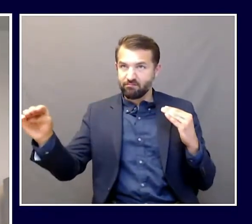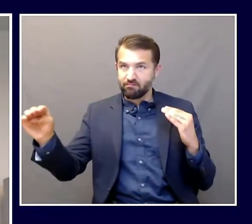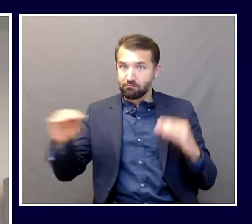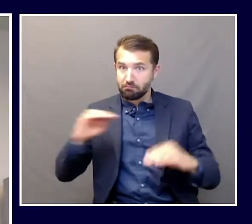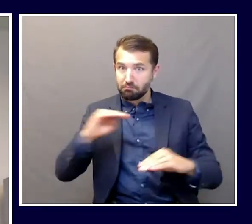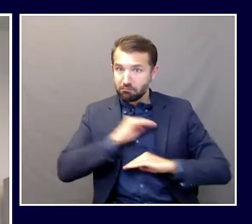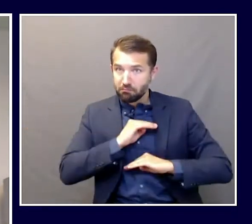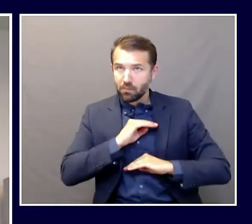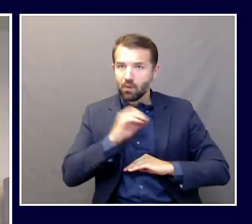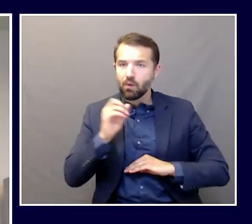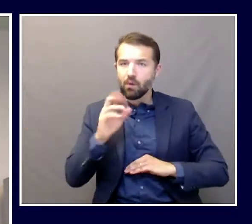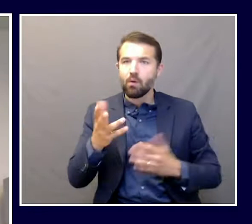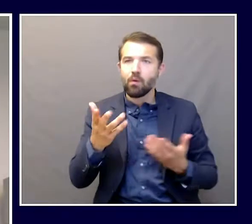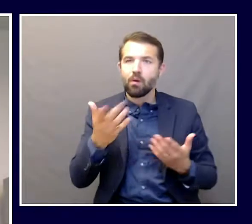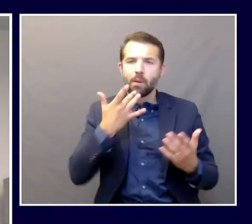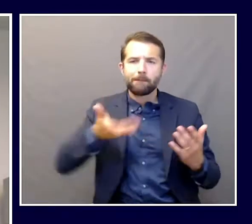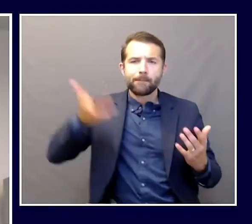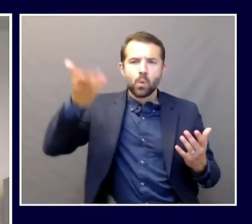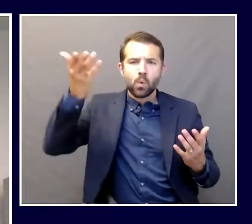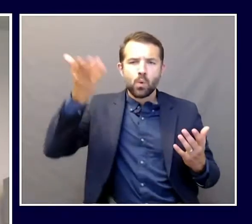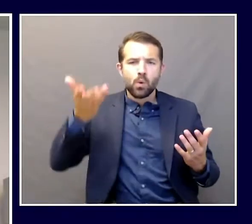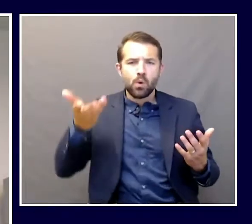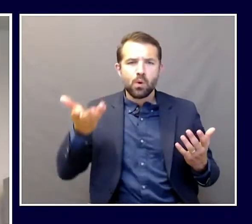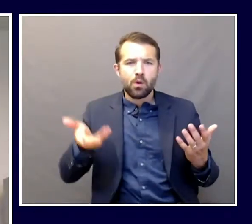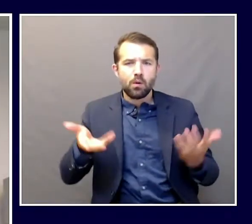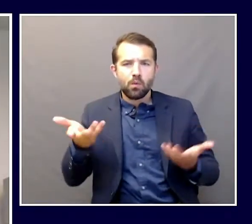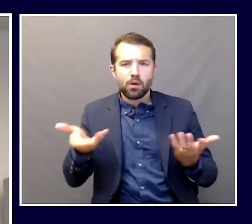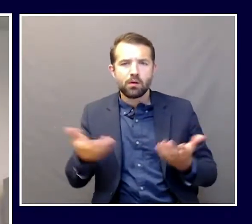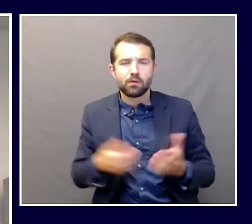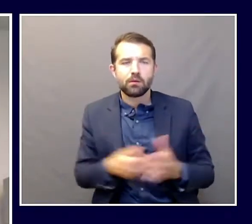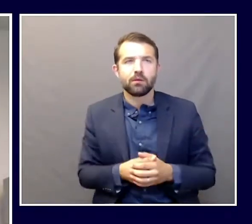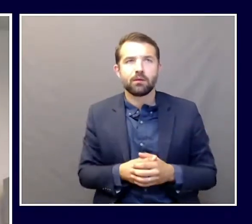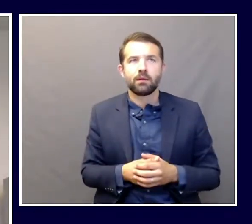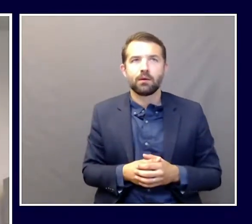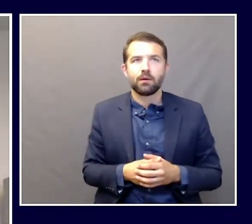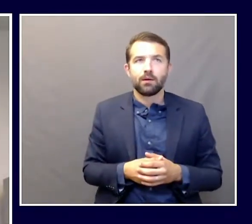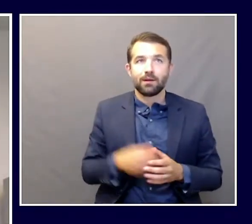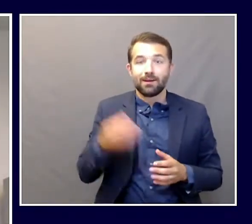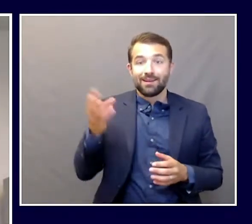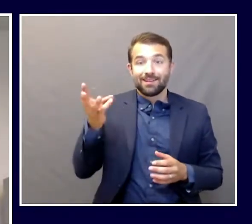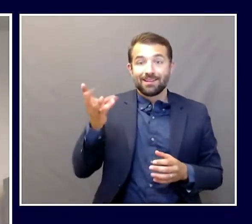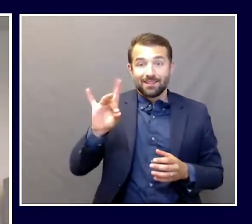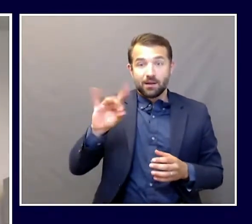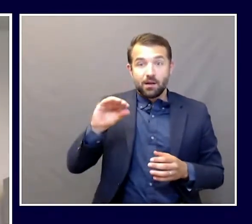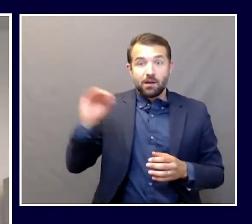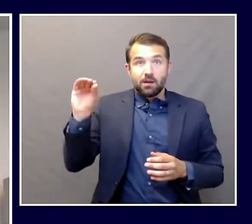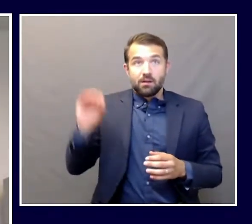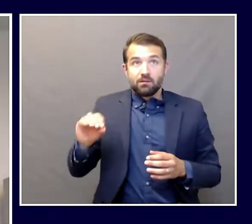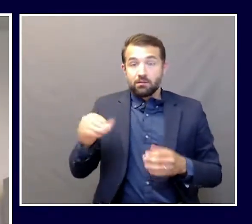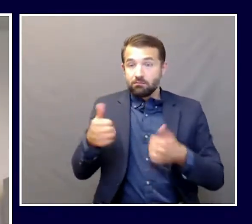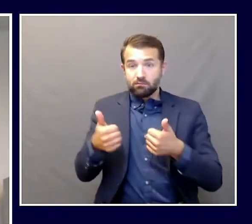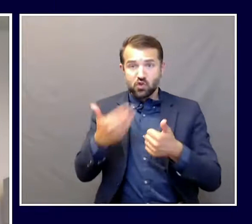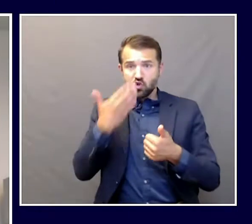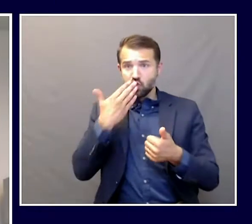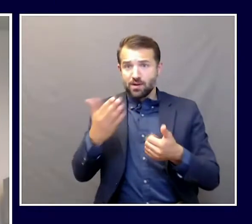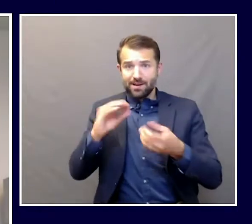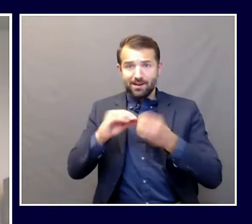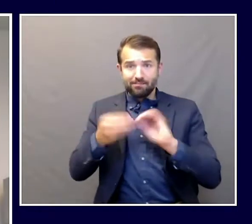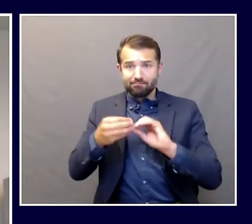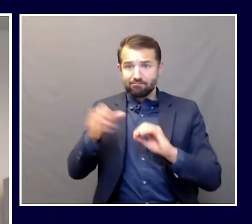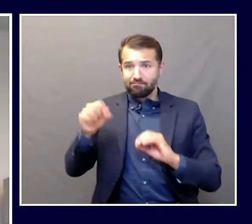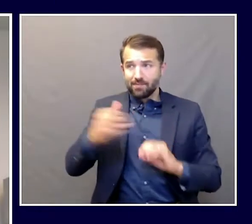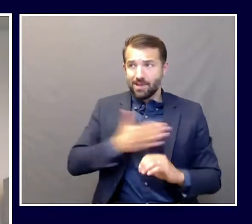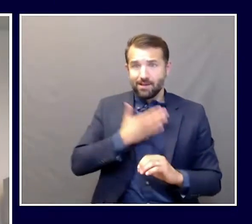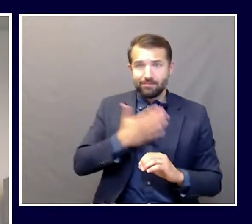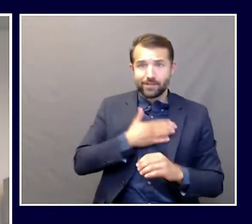like to be higher than that. It's a great number. It's a number, let's be clear, that other states would be